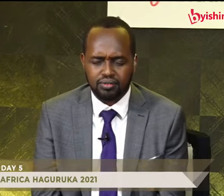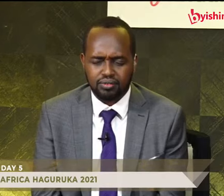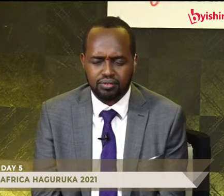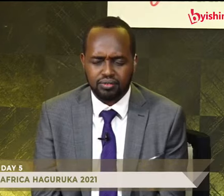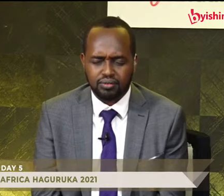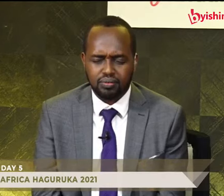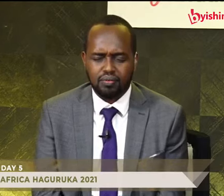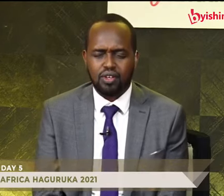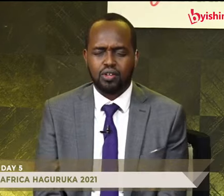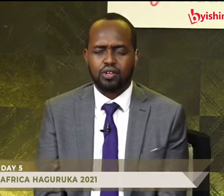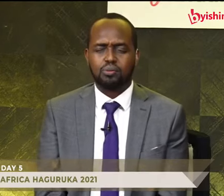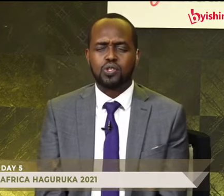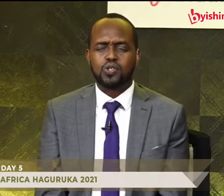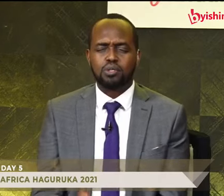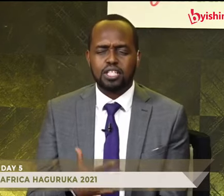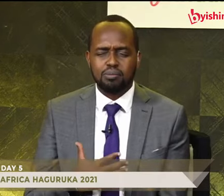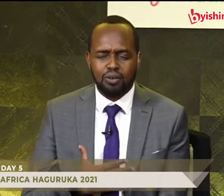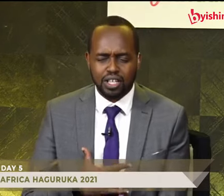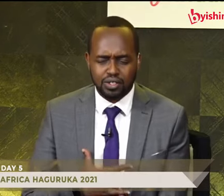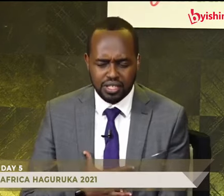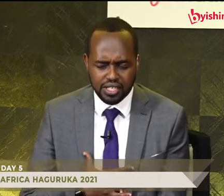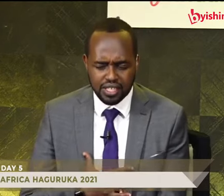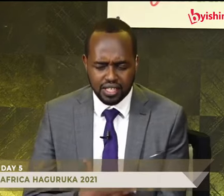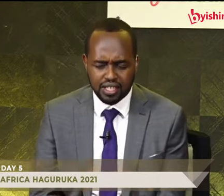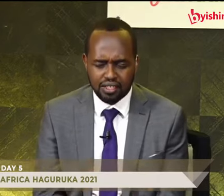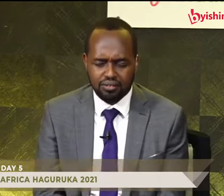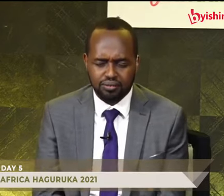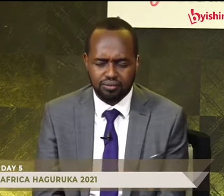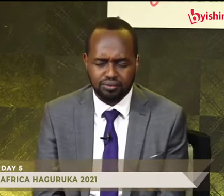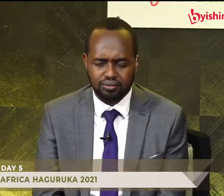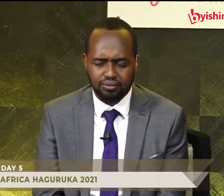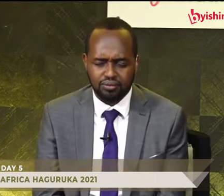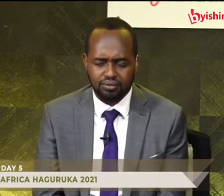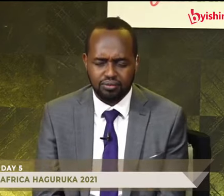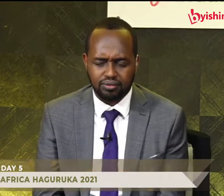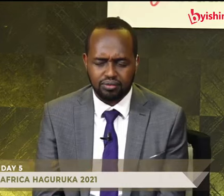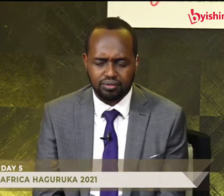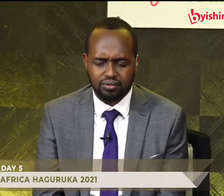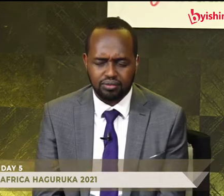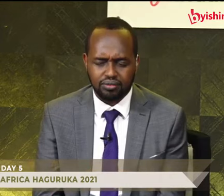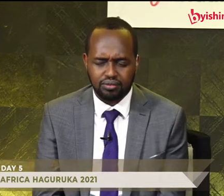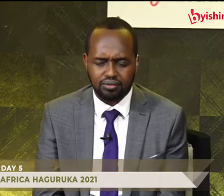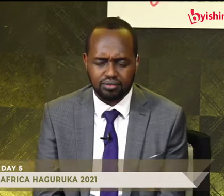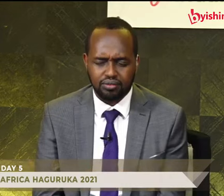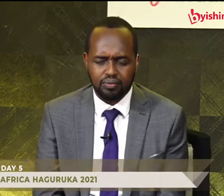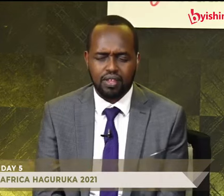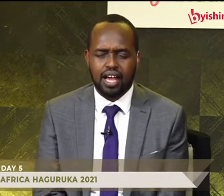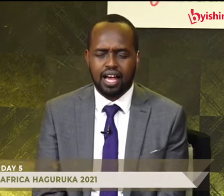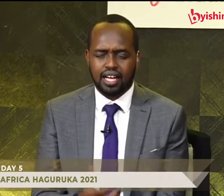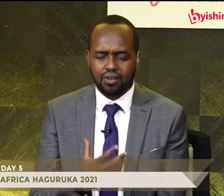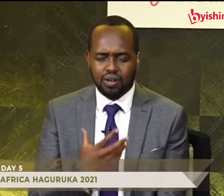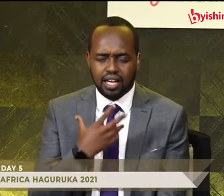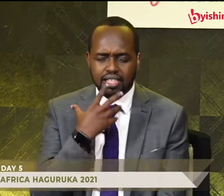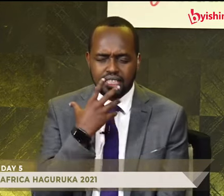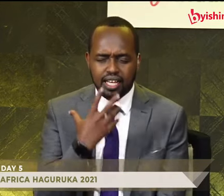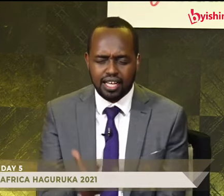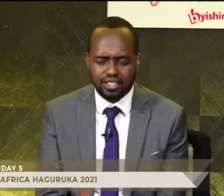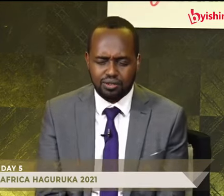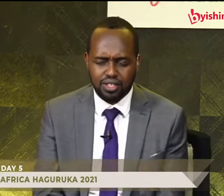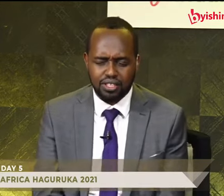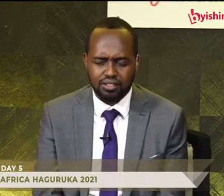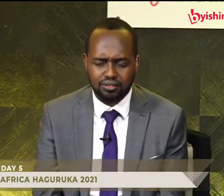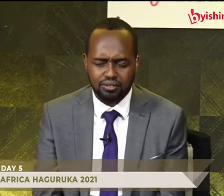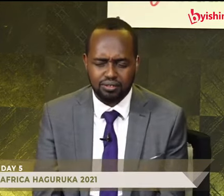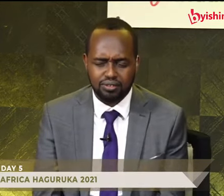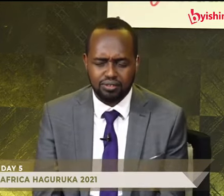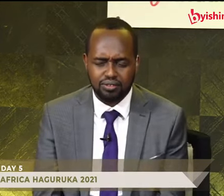péchés. Uyu munsi umutima wanjye urizeye. Mon cœur croit aujourd'hui. Akanwa kanjye